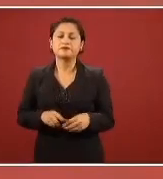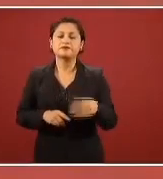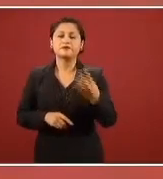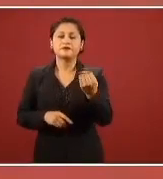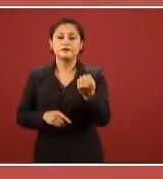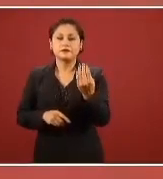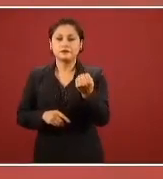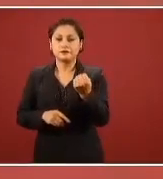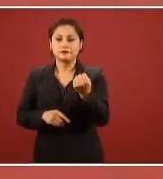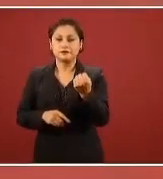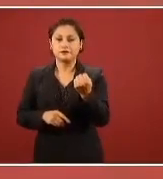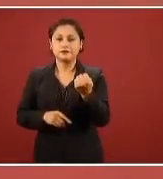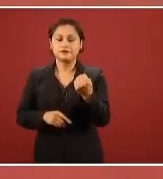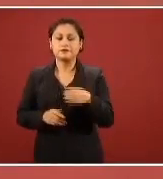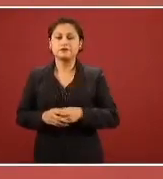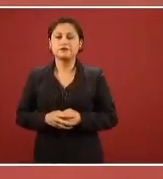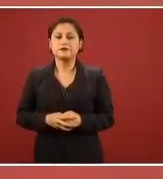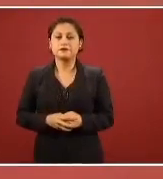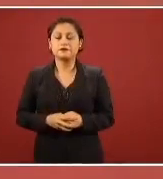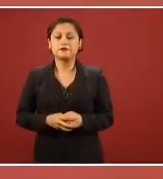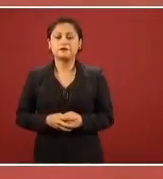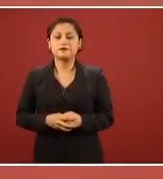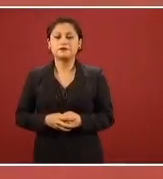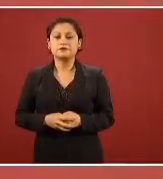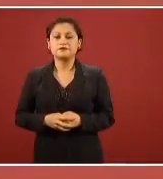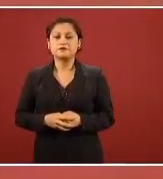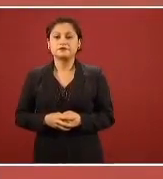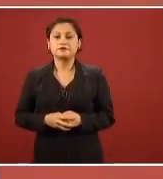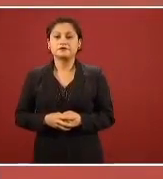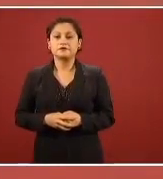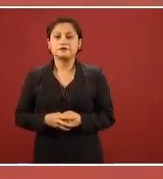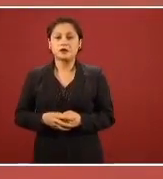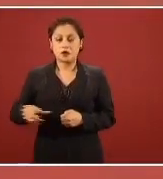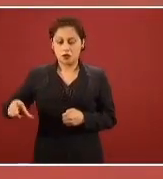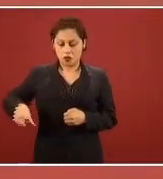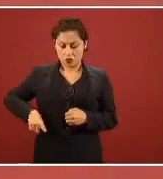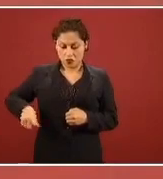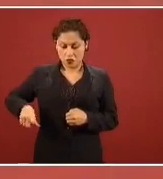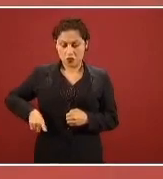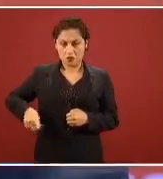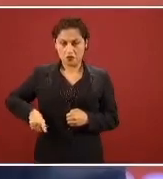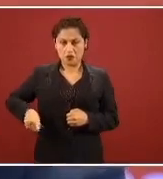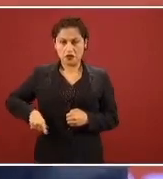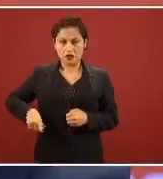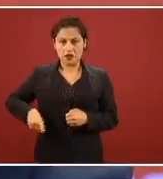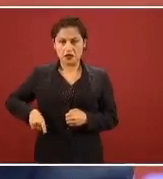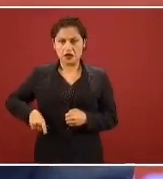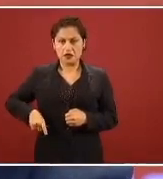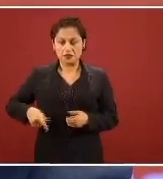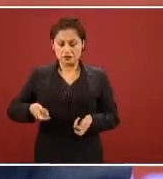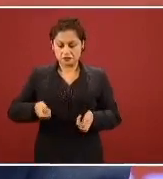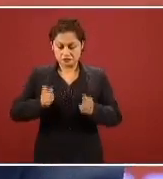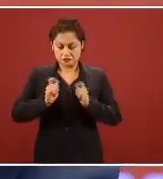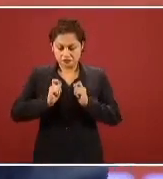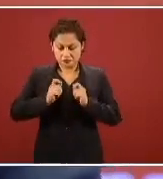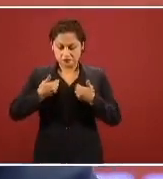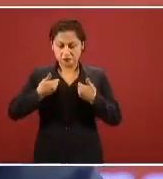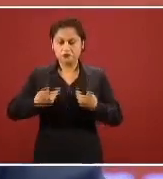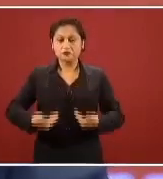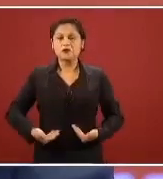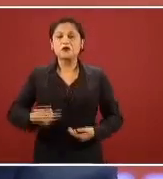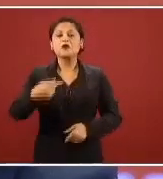Nueve. Nine. El gobierno que represento. The government which I represent.